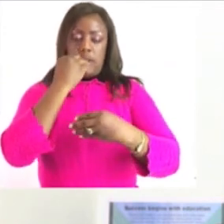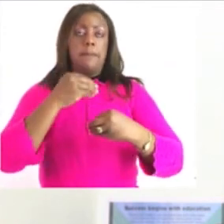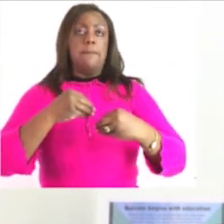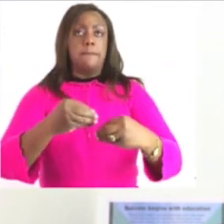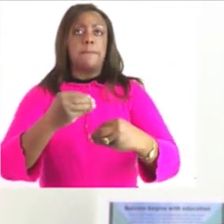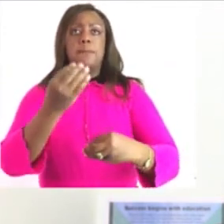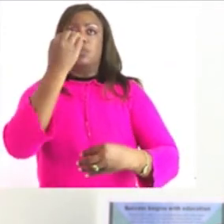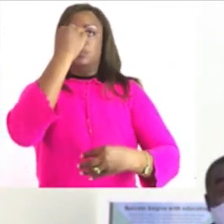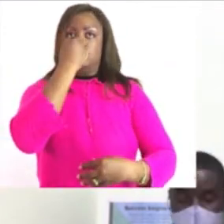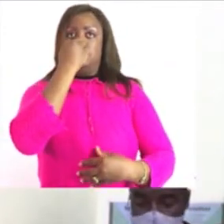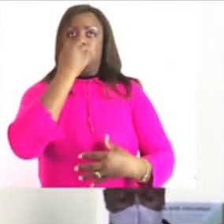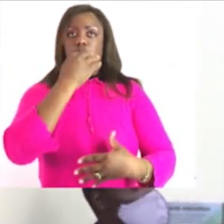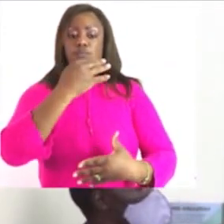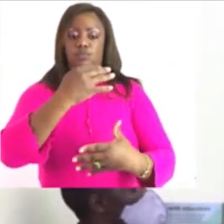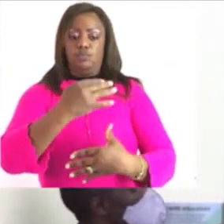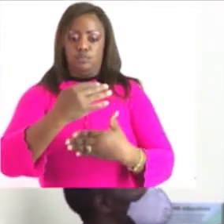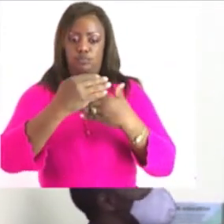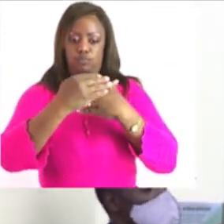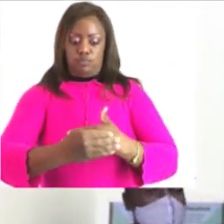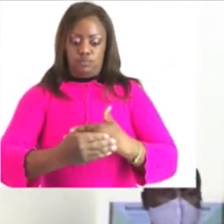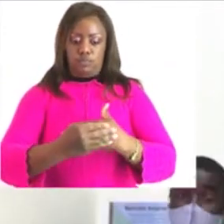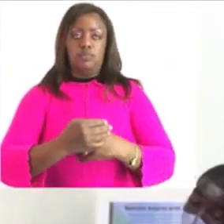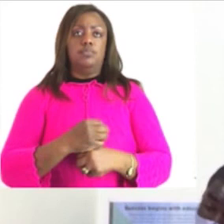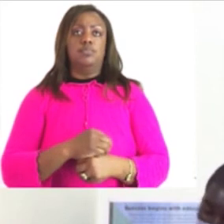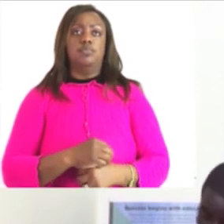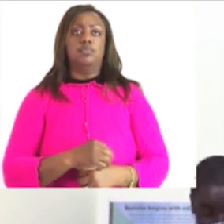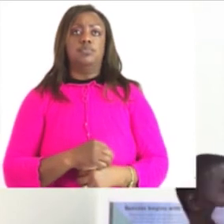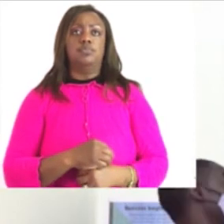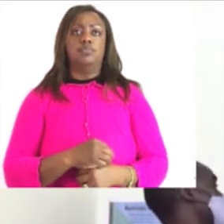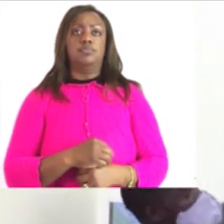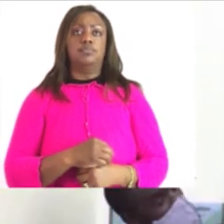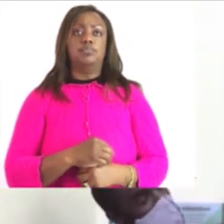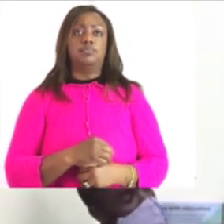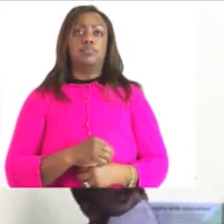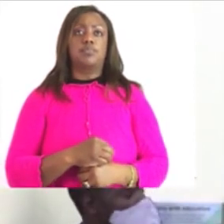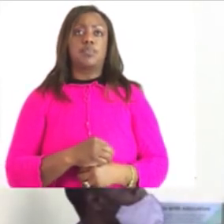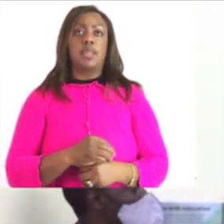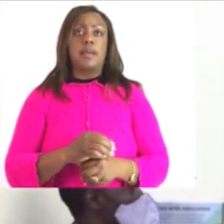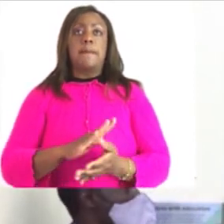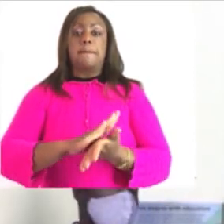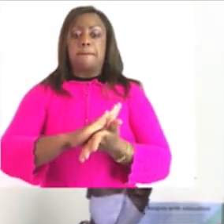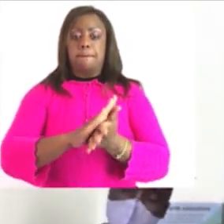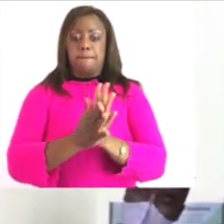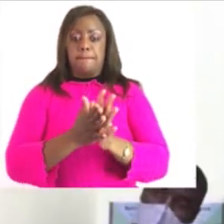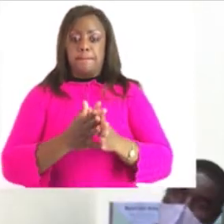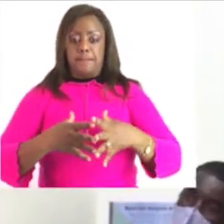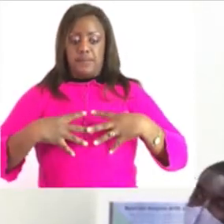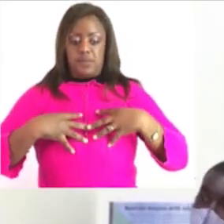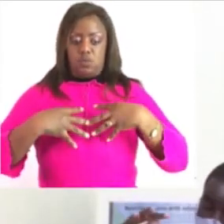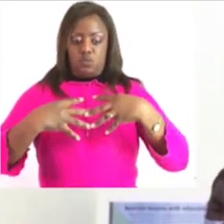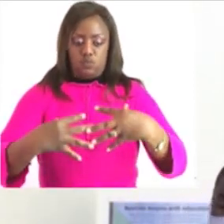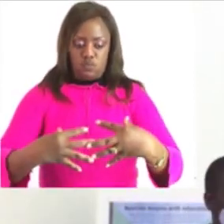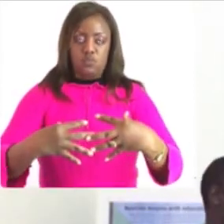Then we have to ask ourselves a question, why should our chest become bigger when we're breathing in? Okay? Every time when